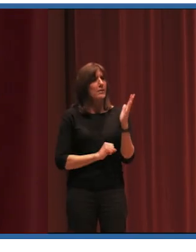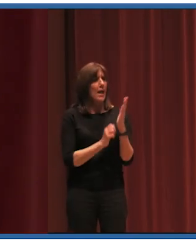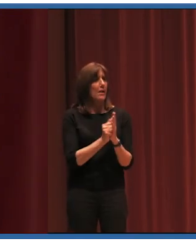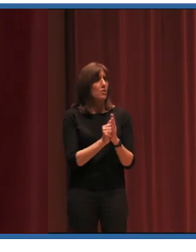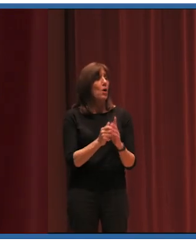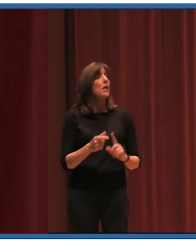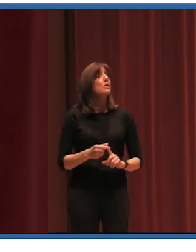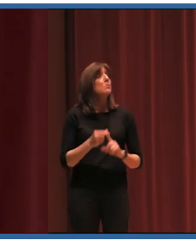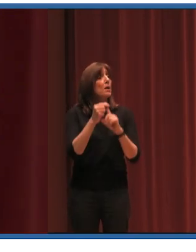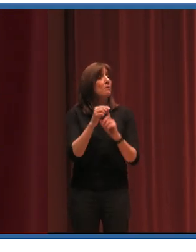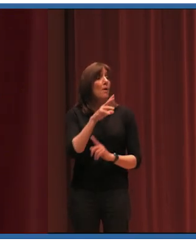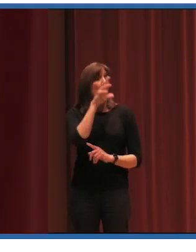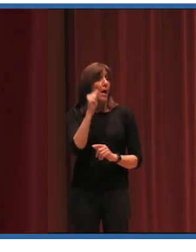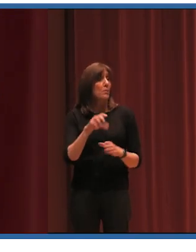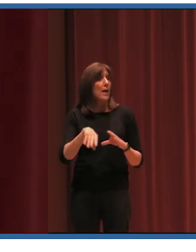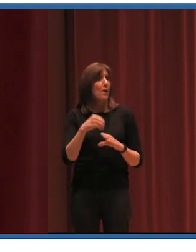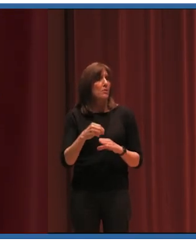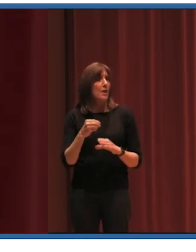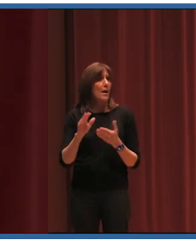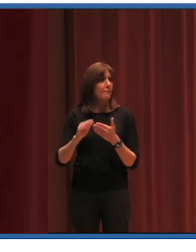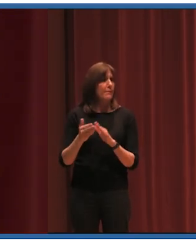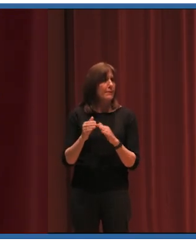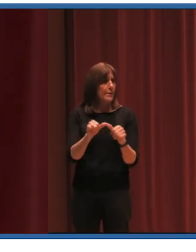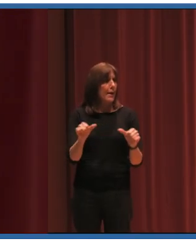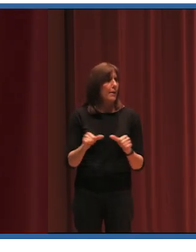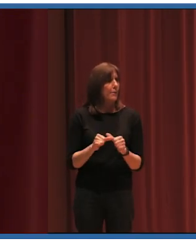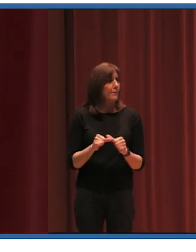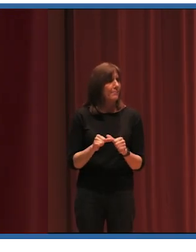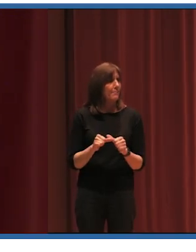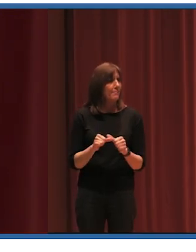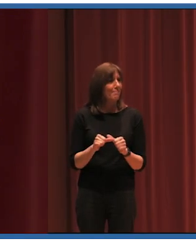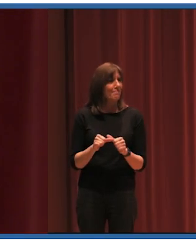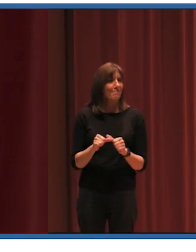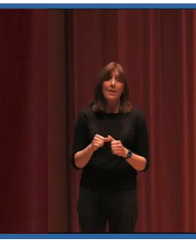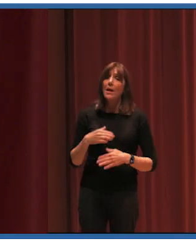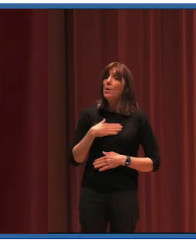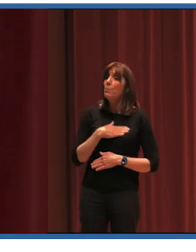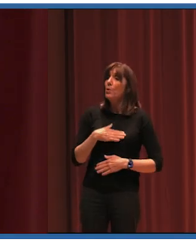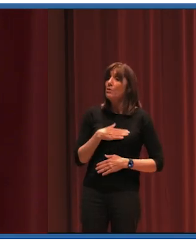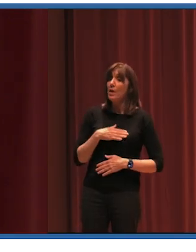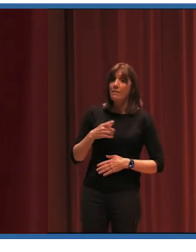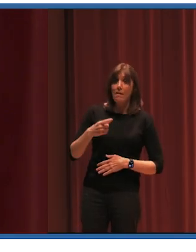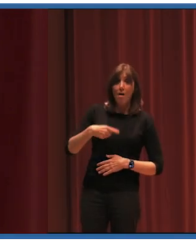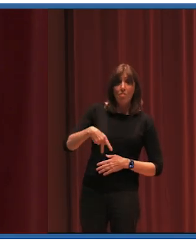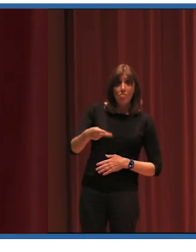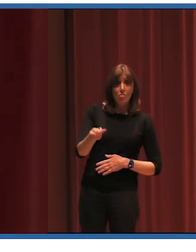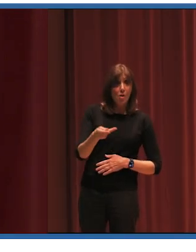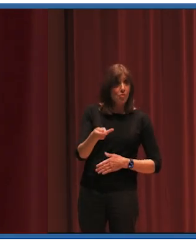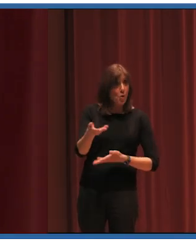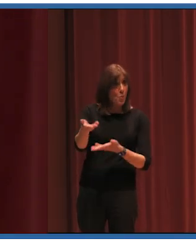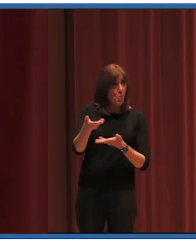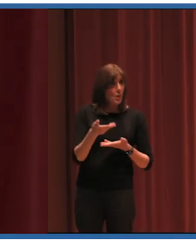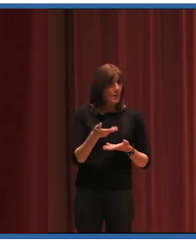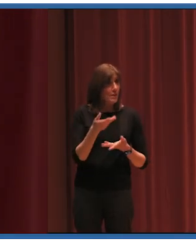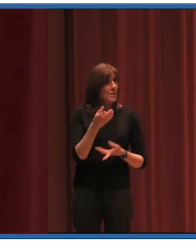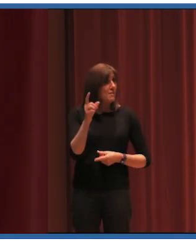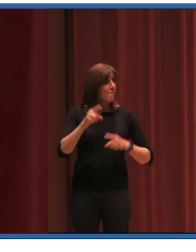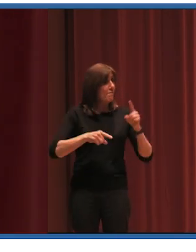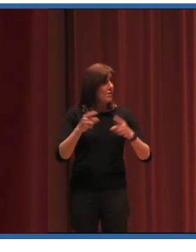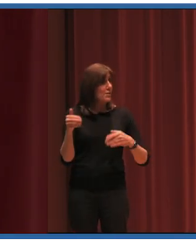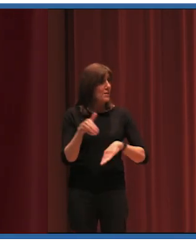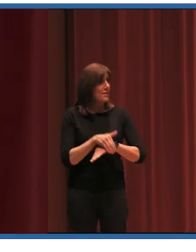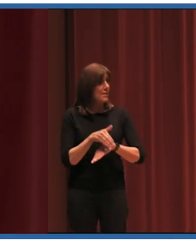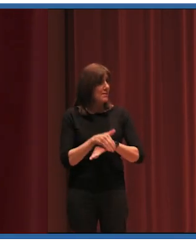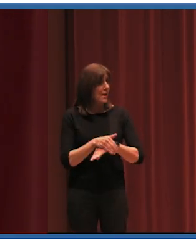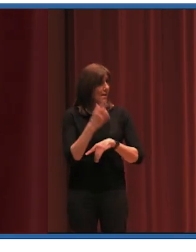urban areas. And in appreciation of their choosing the Harkin Institute and Drake University tonight as a venue for